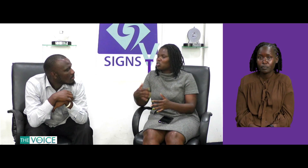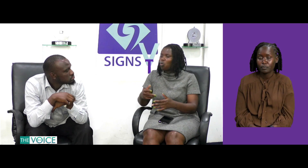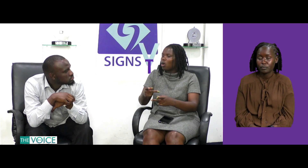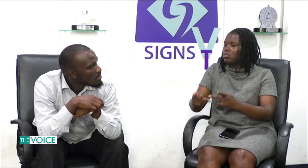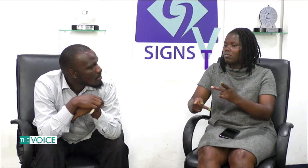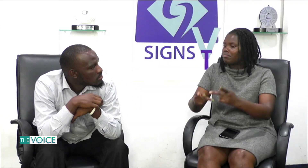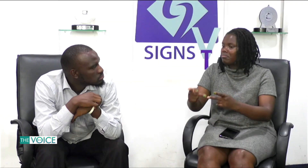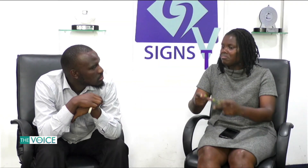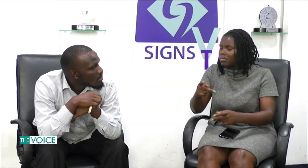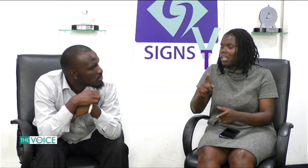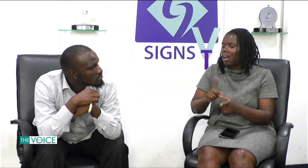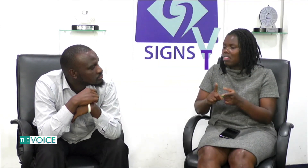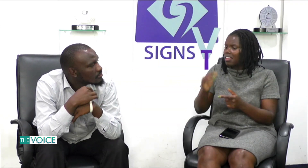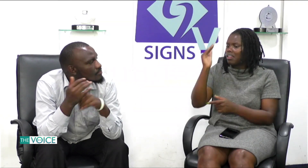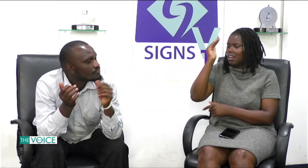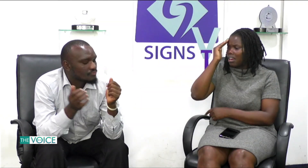So how do